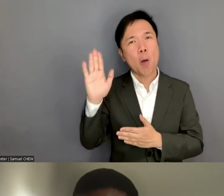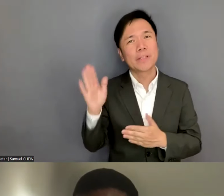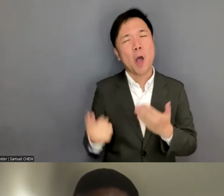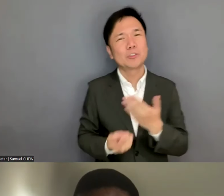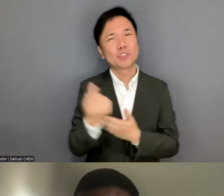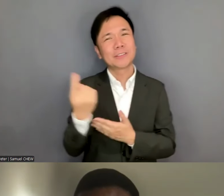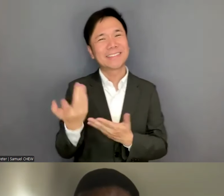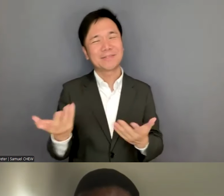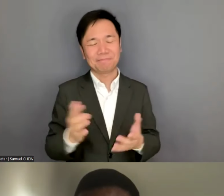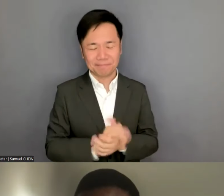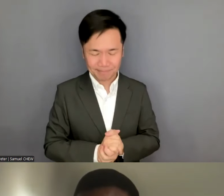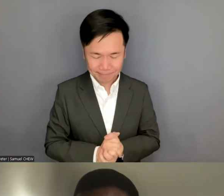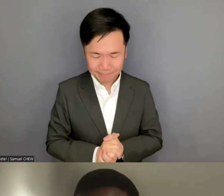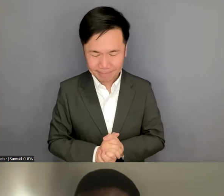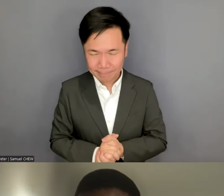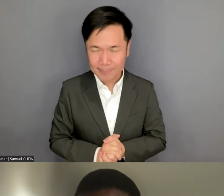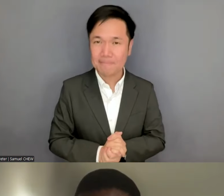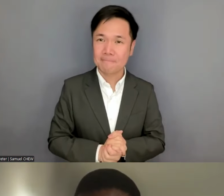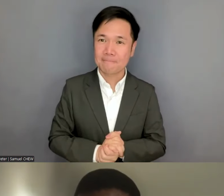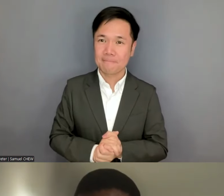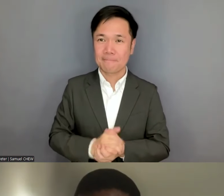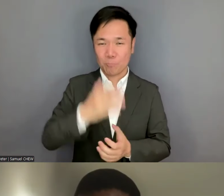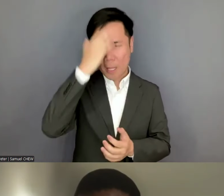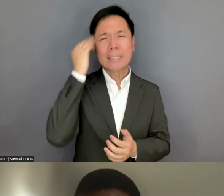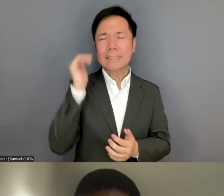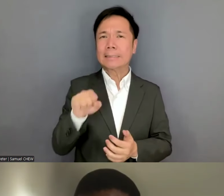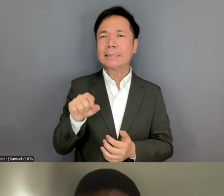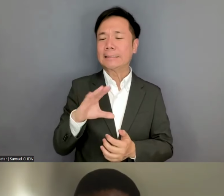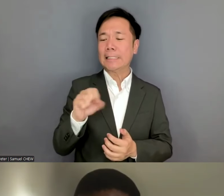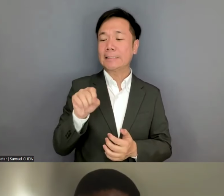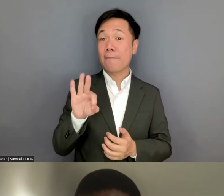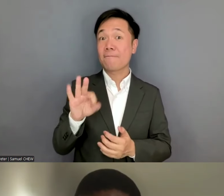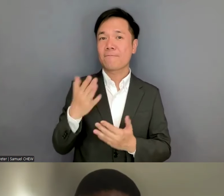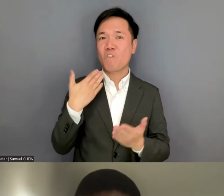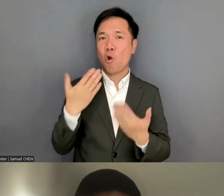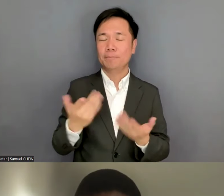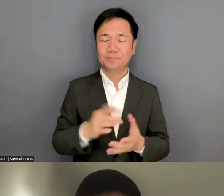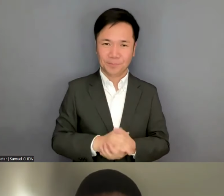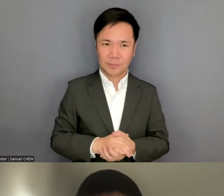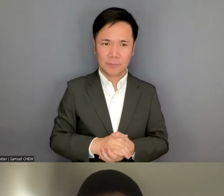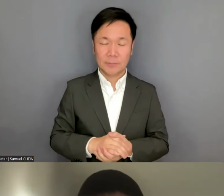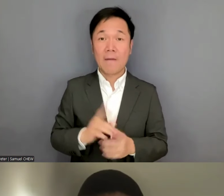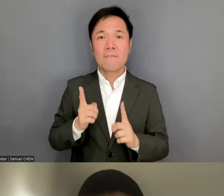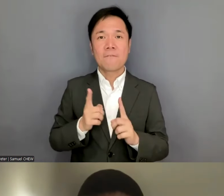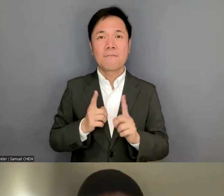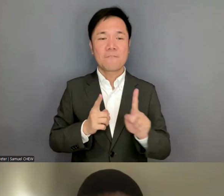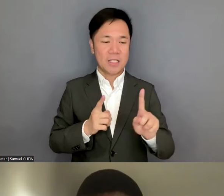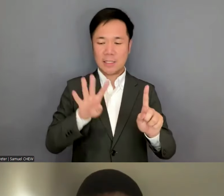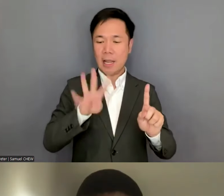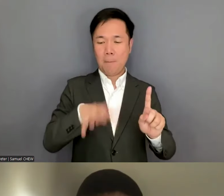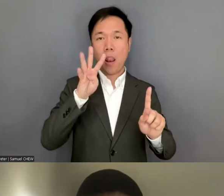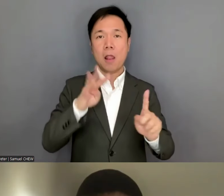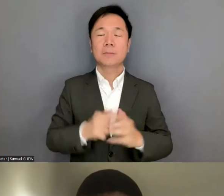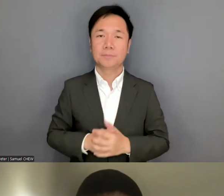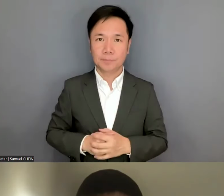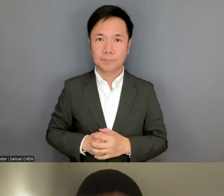it's okay. I mean, yes, we have the Civil Society Forum, which will be held in April 1st. And I think, as it